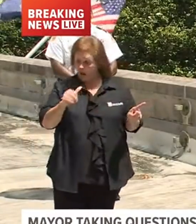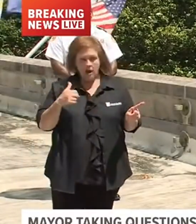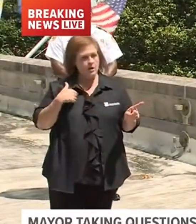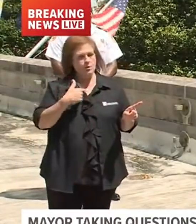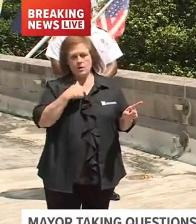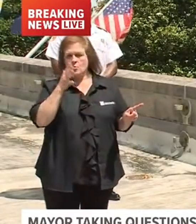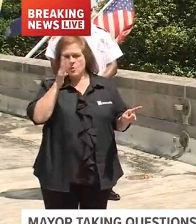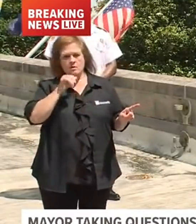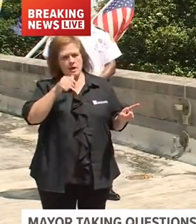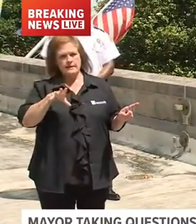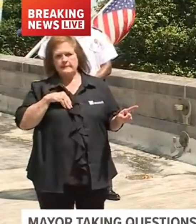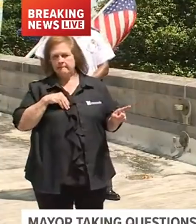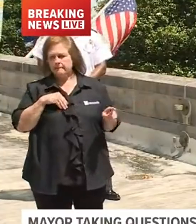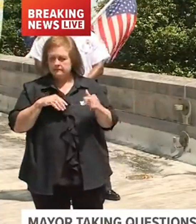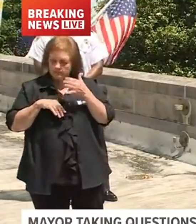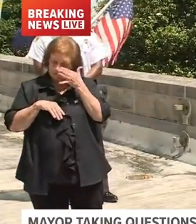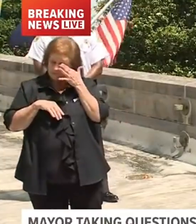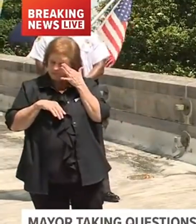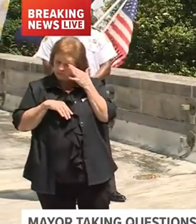to the